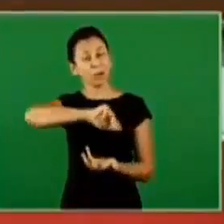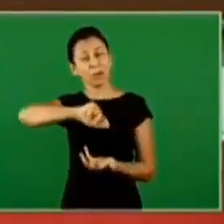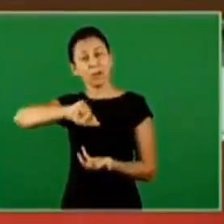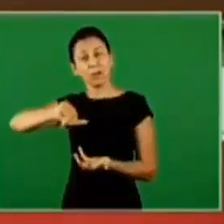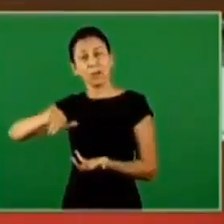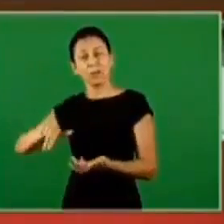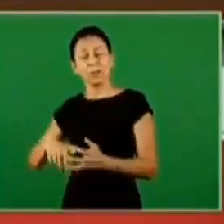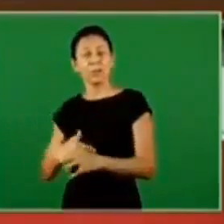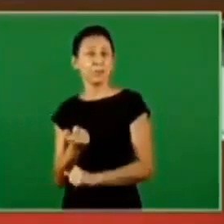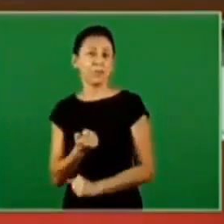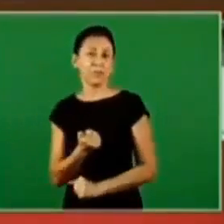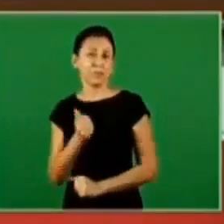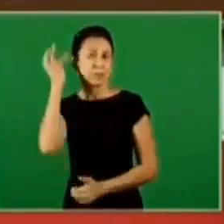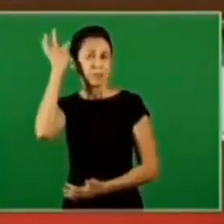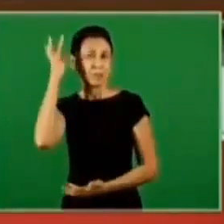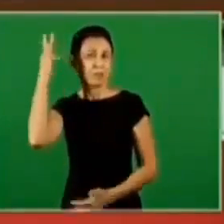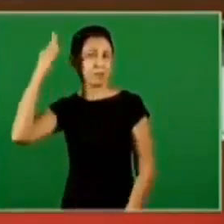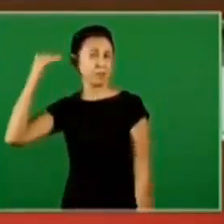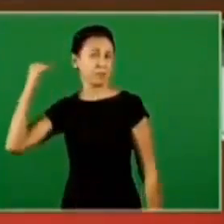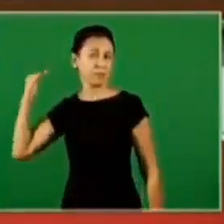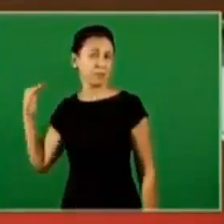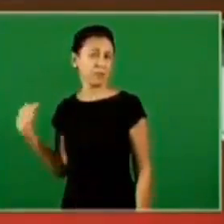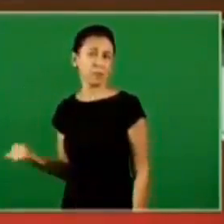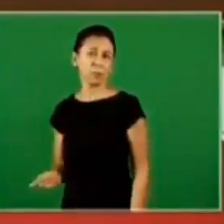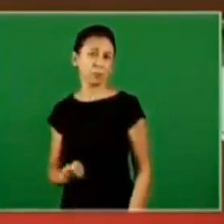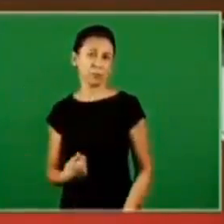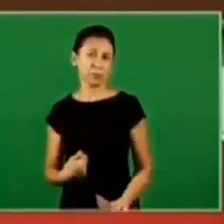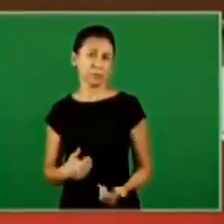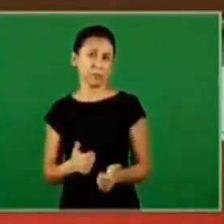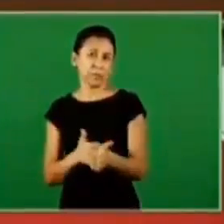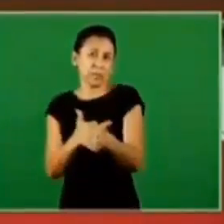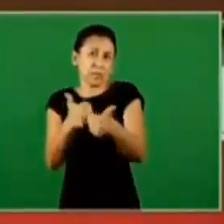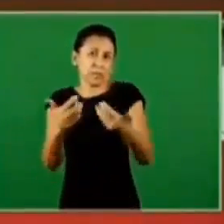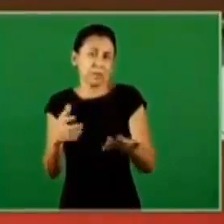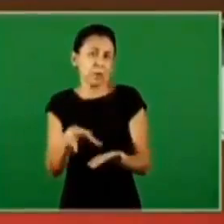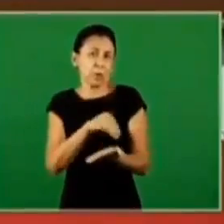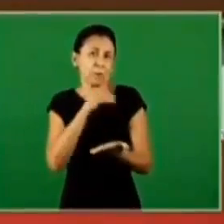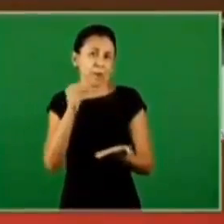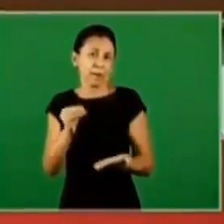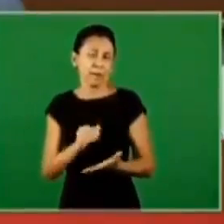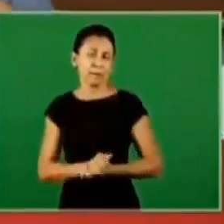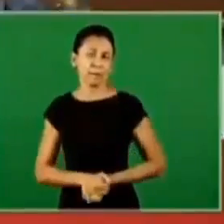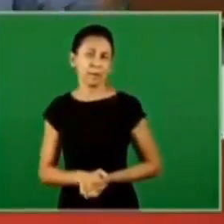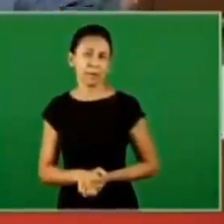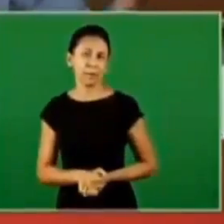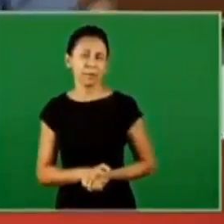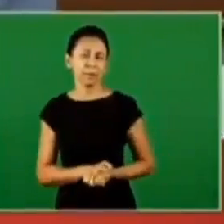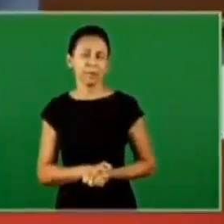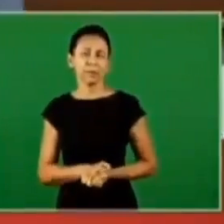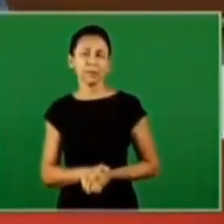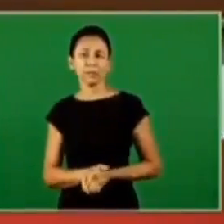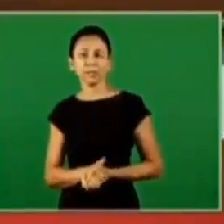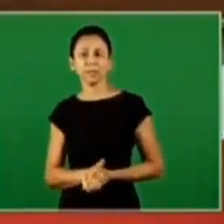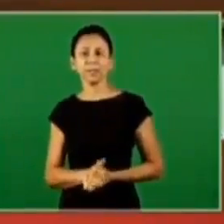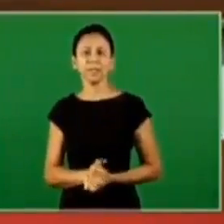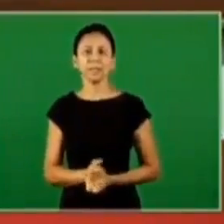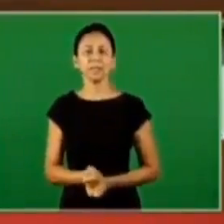going to Lysimandro. They're going to after so many other philosophers that are out there: Aristoteles,